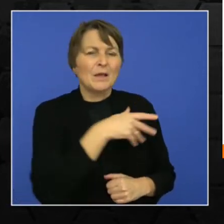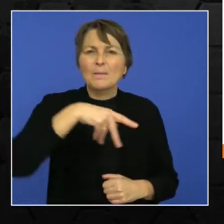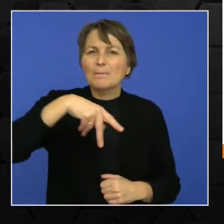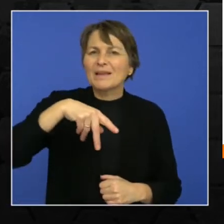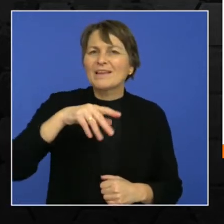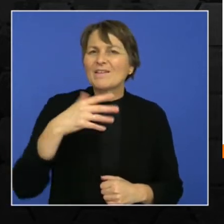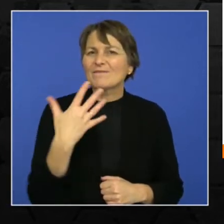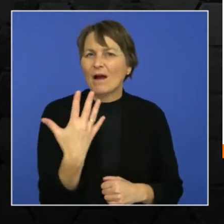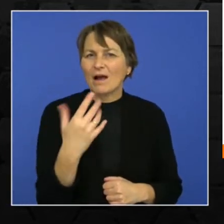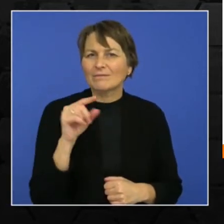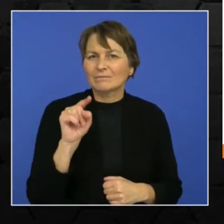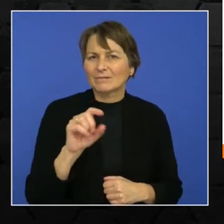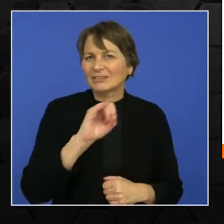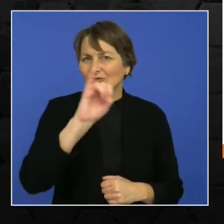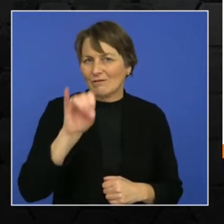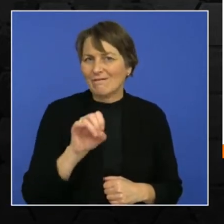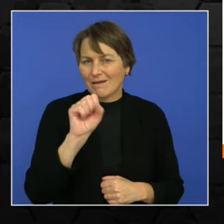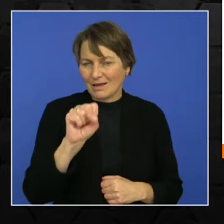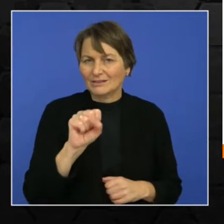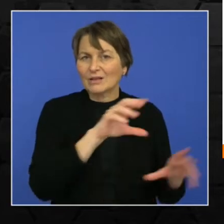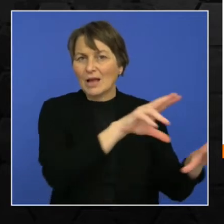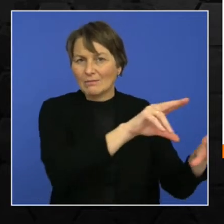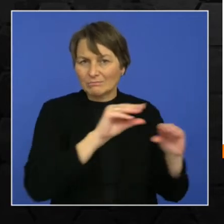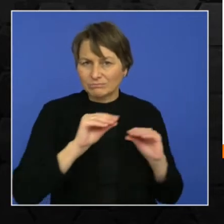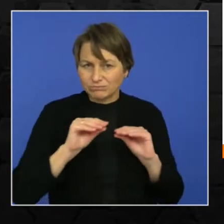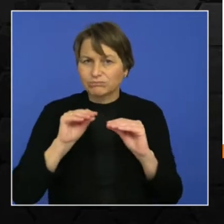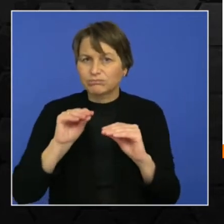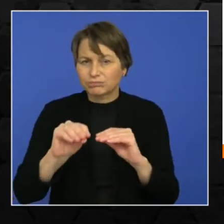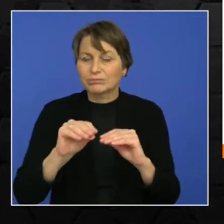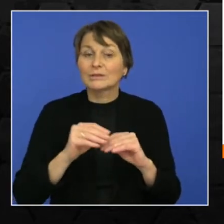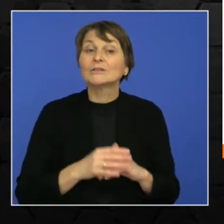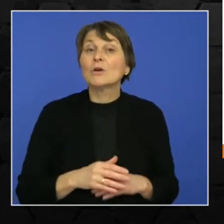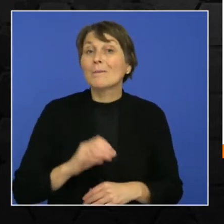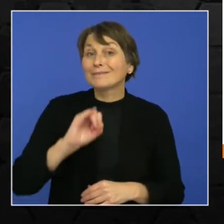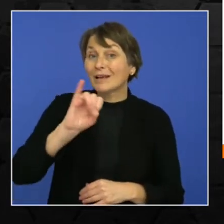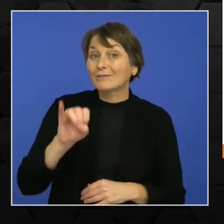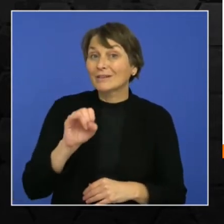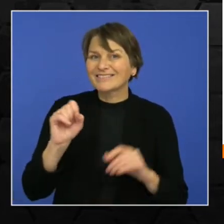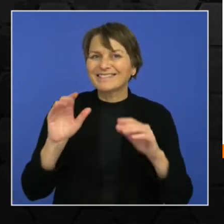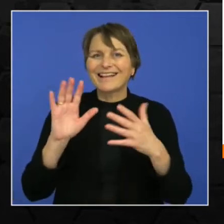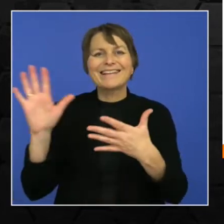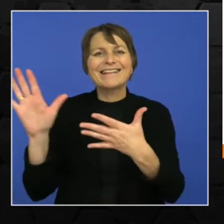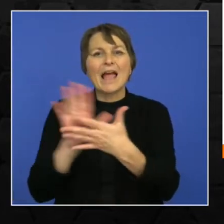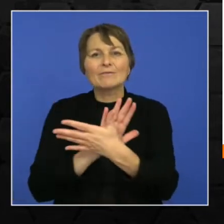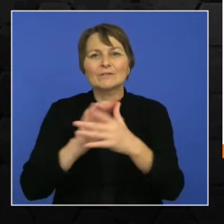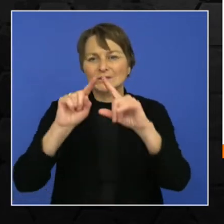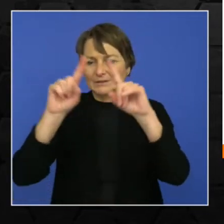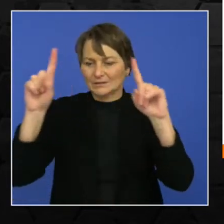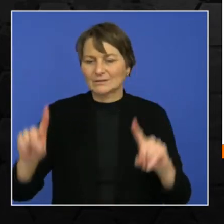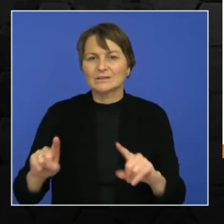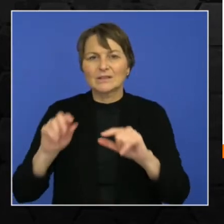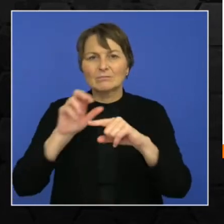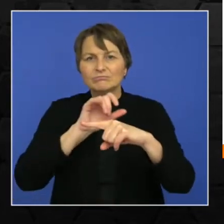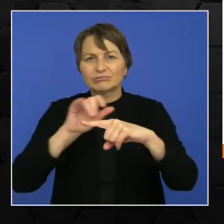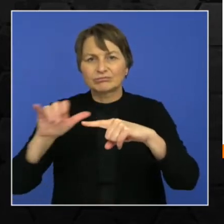I have to create, because in JavaScript we have to create canvas for that. So I have to create canvas and many stuff also. So it